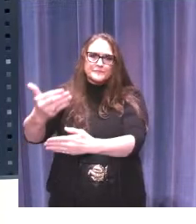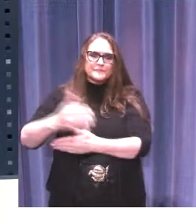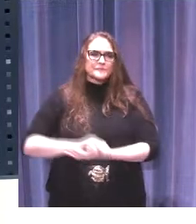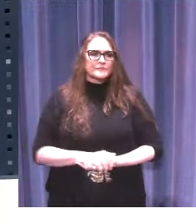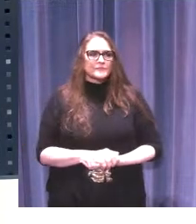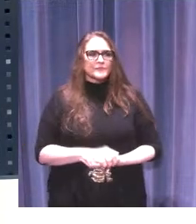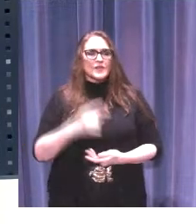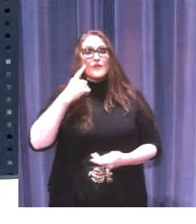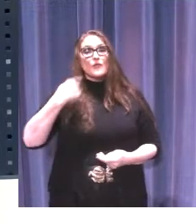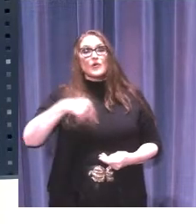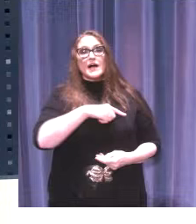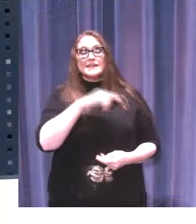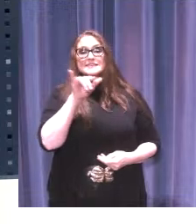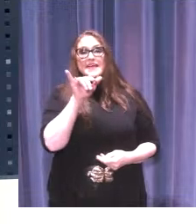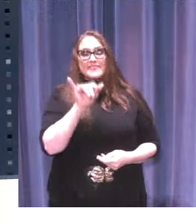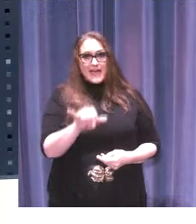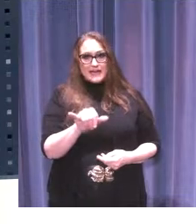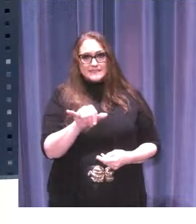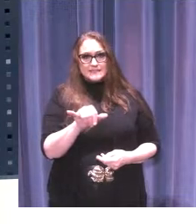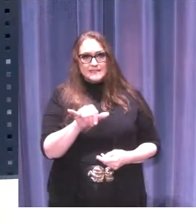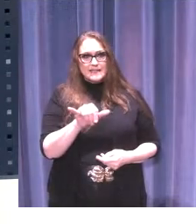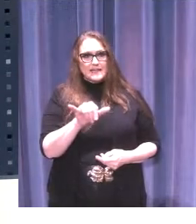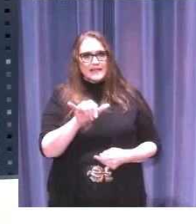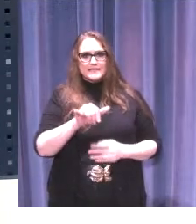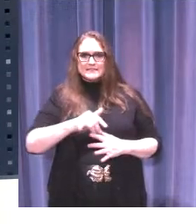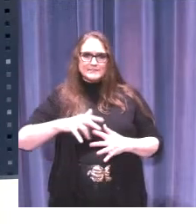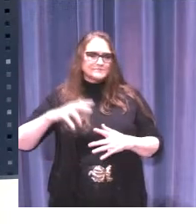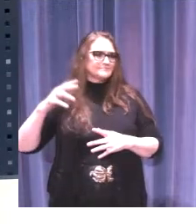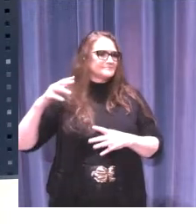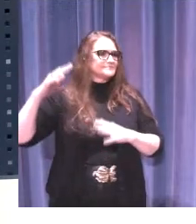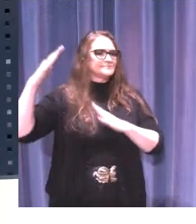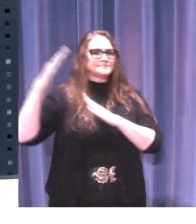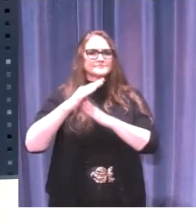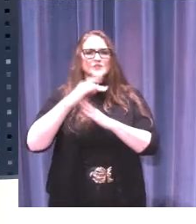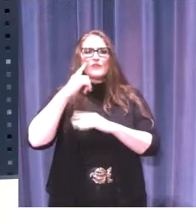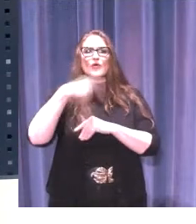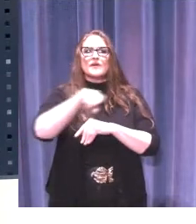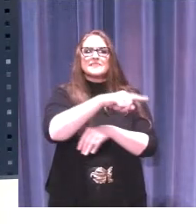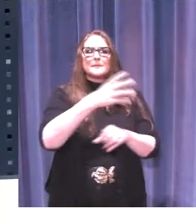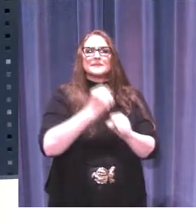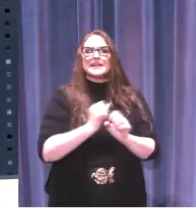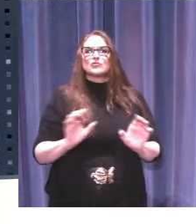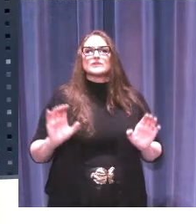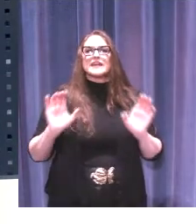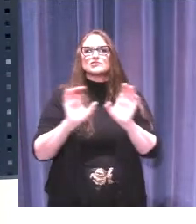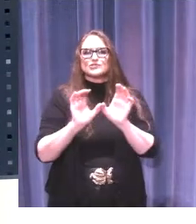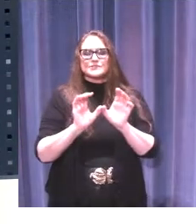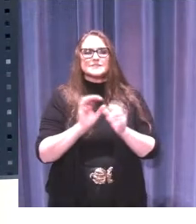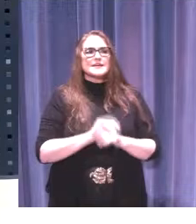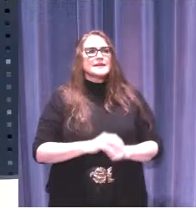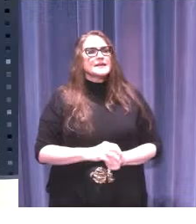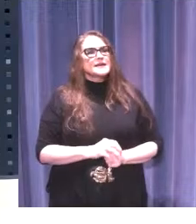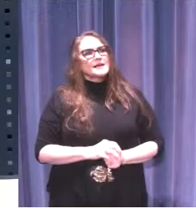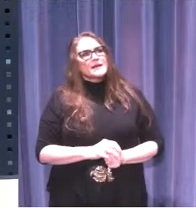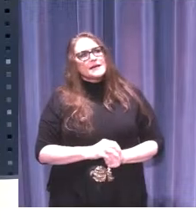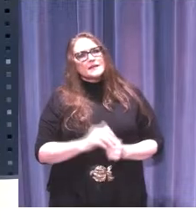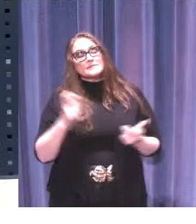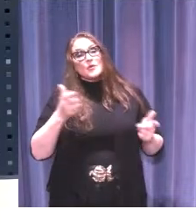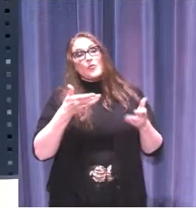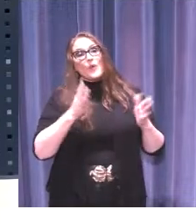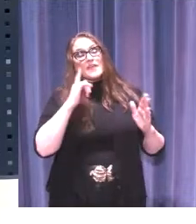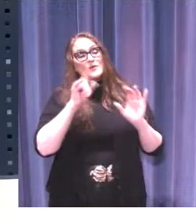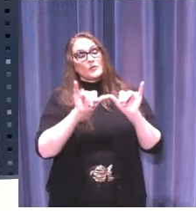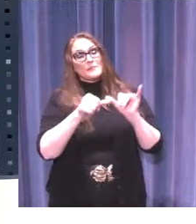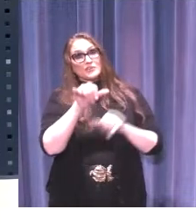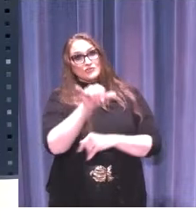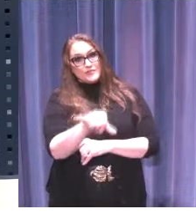For us, that is paramount in them achieving credentials. And so the main way we measure